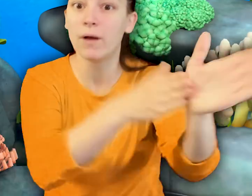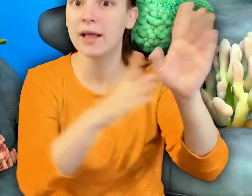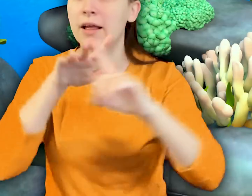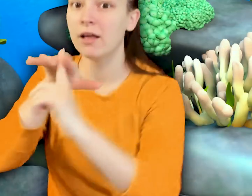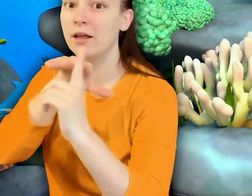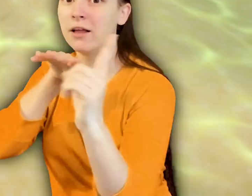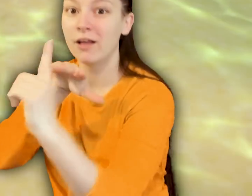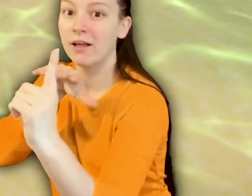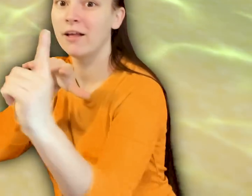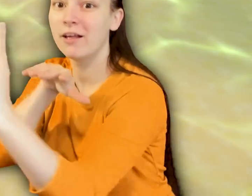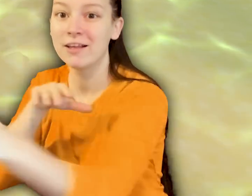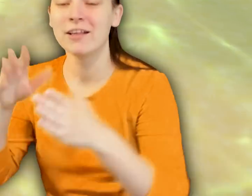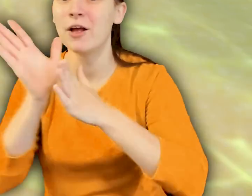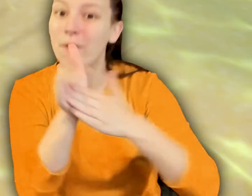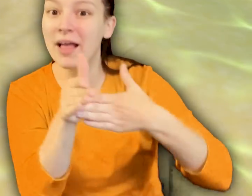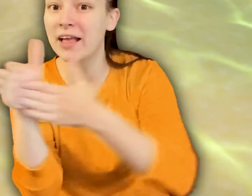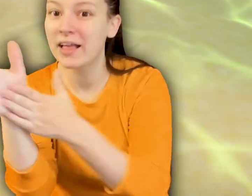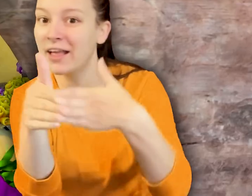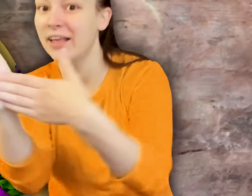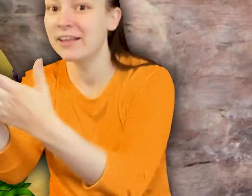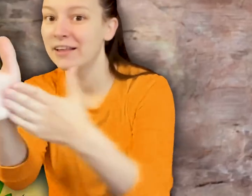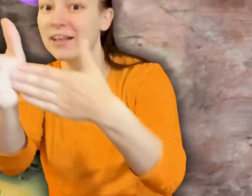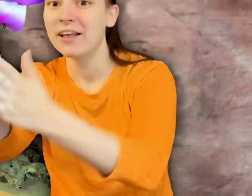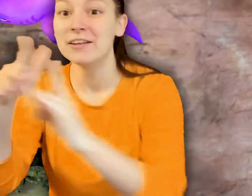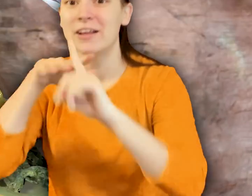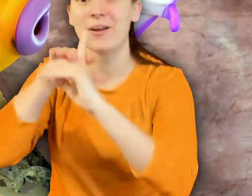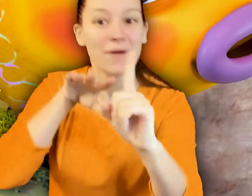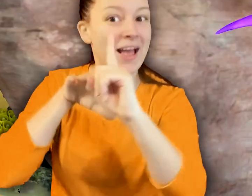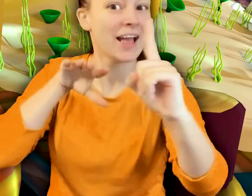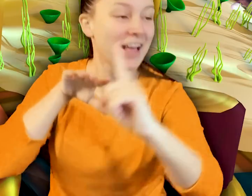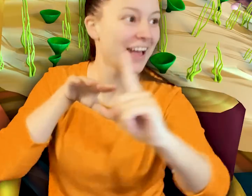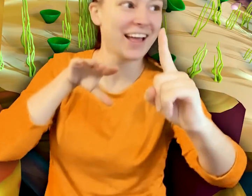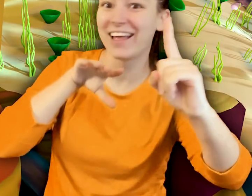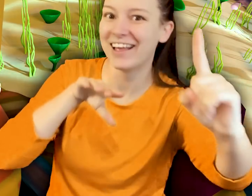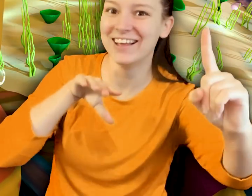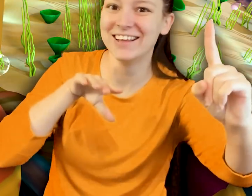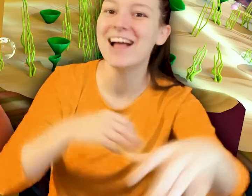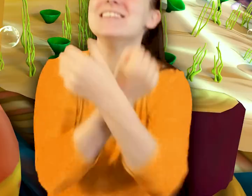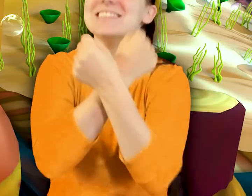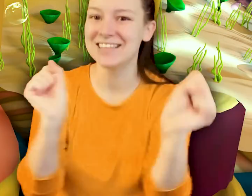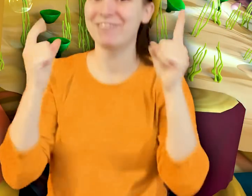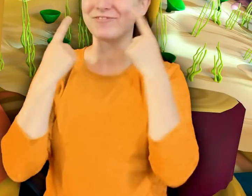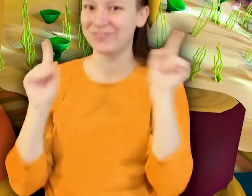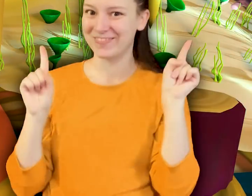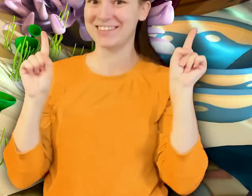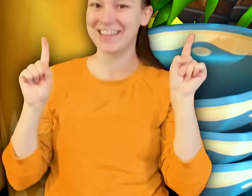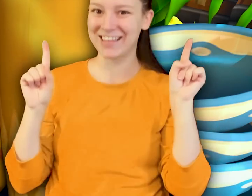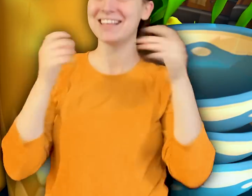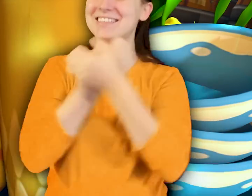do run away do do do do run away run away safe